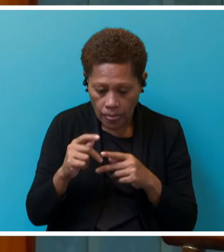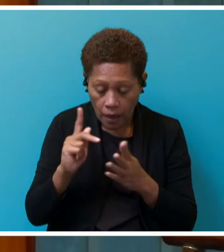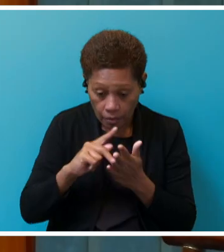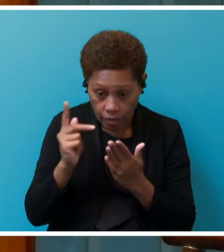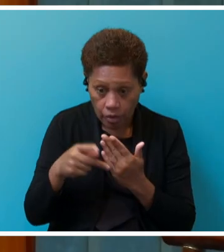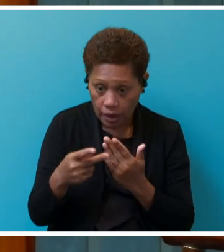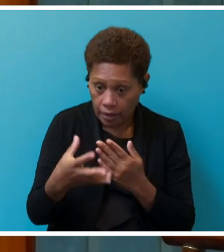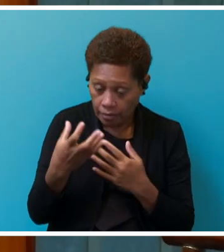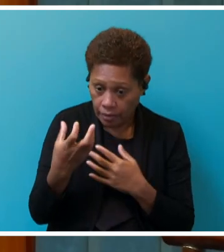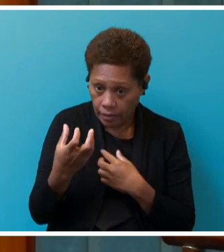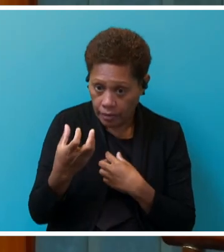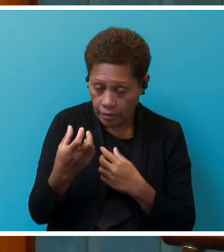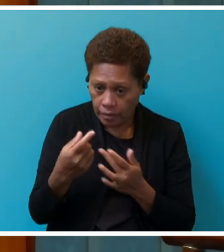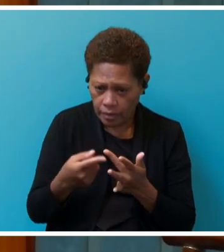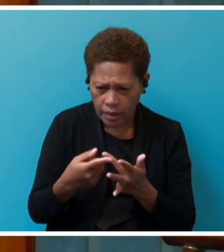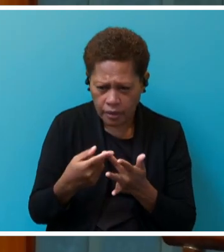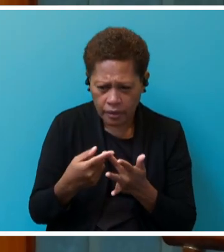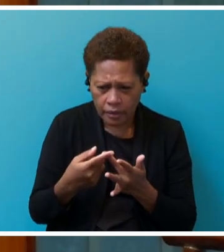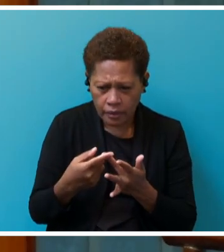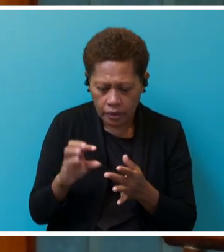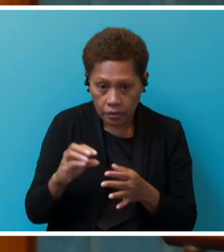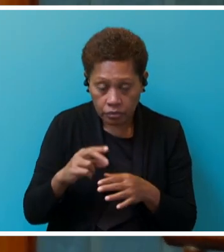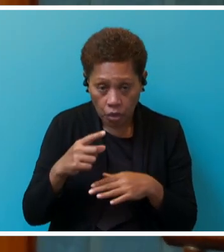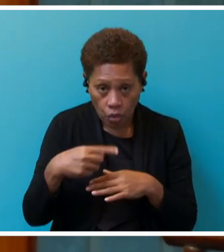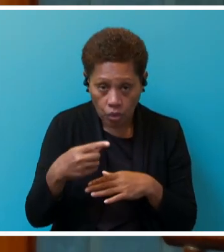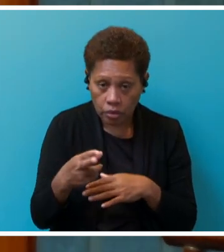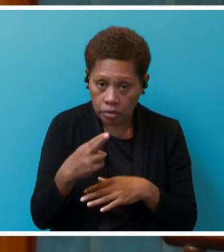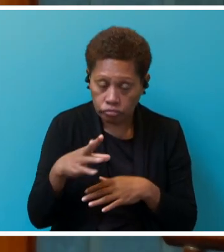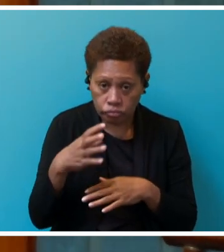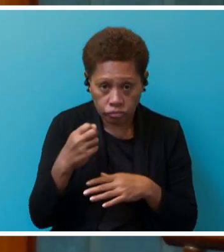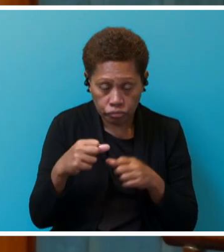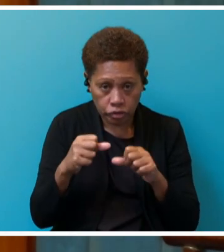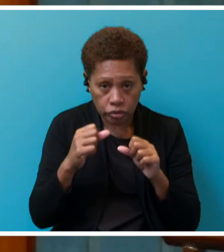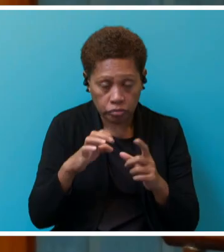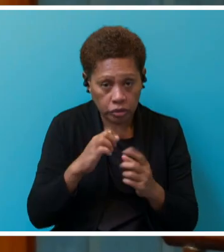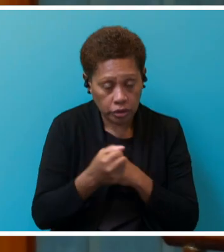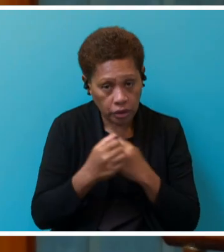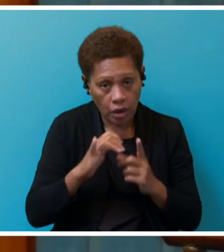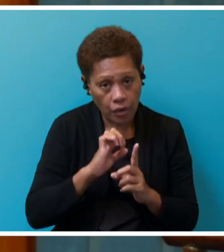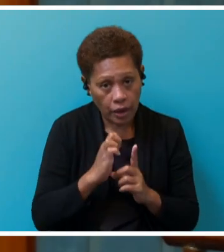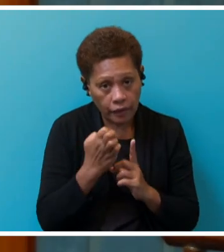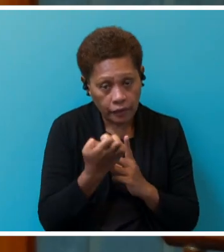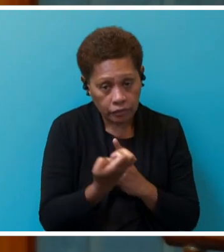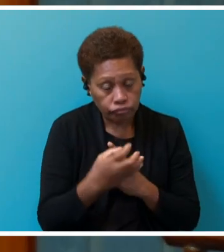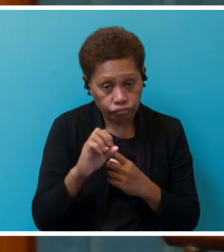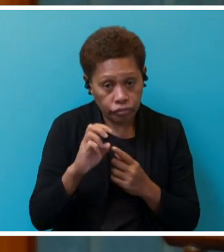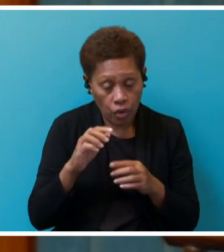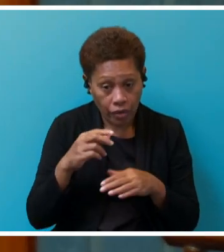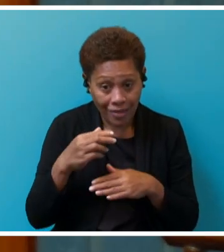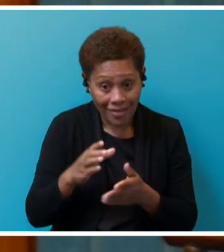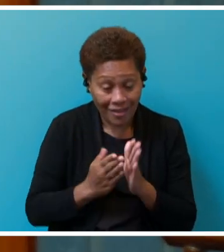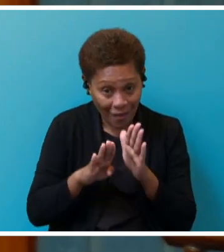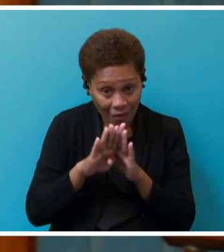science. And we will continue to protect our environment because sustainable growth is not an